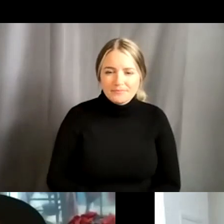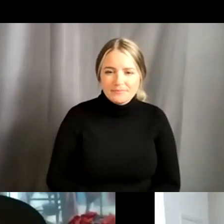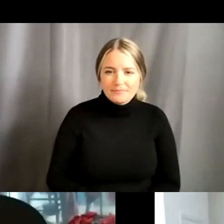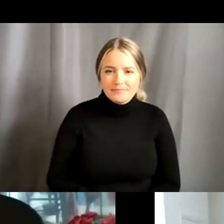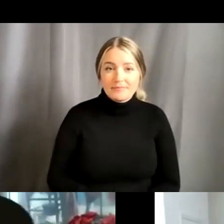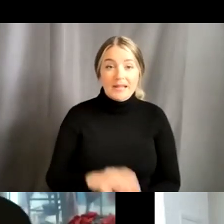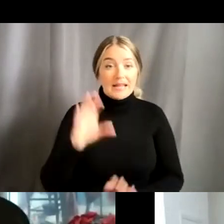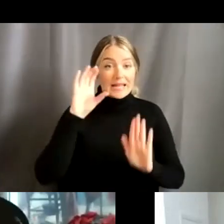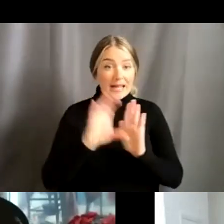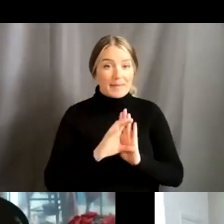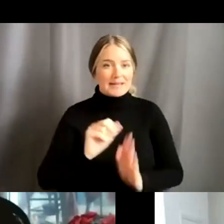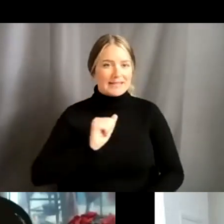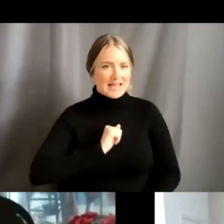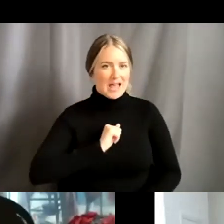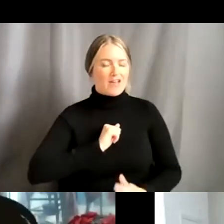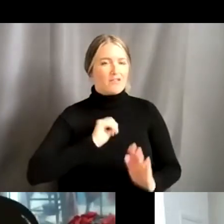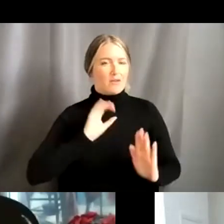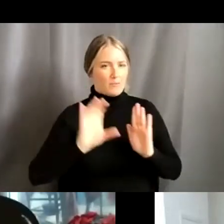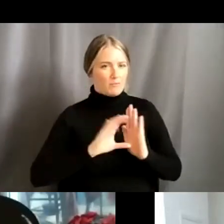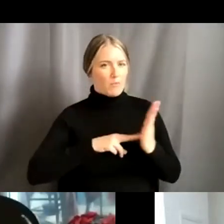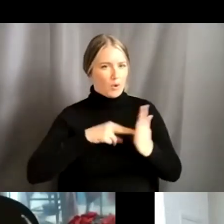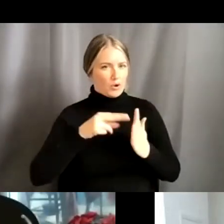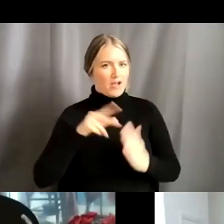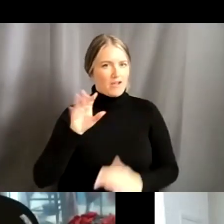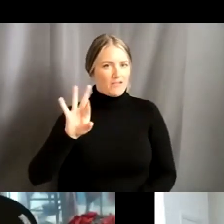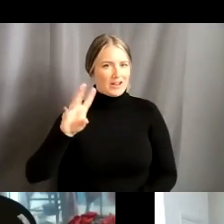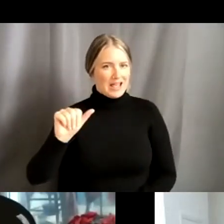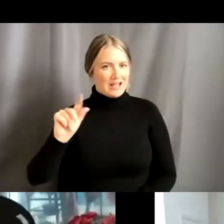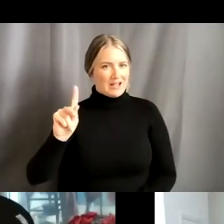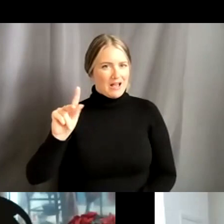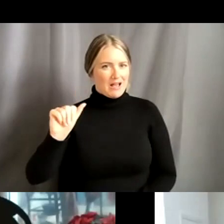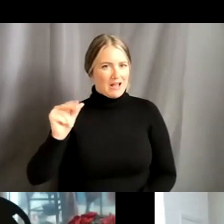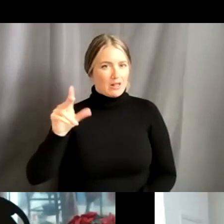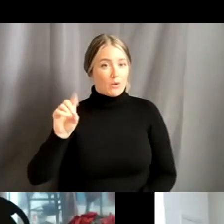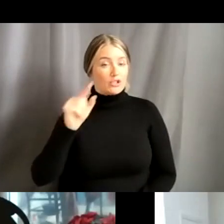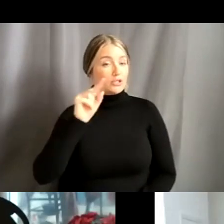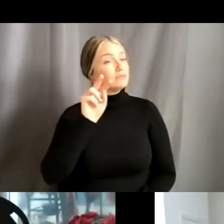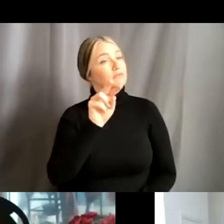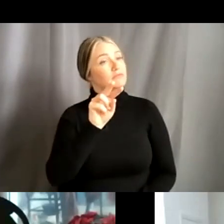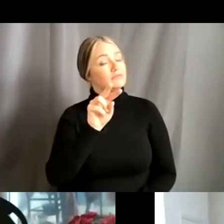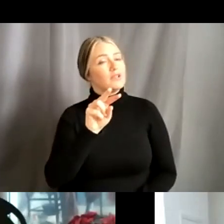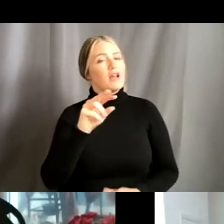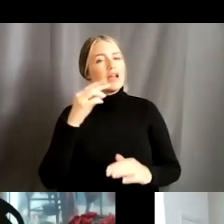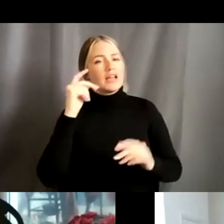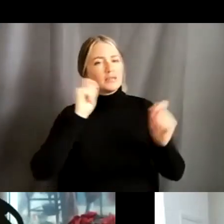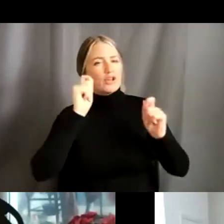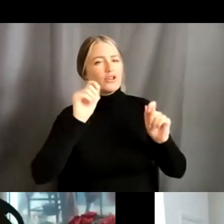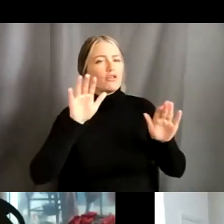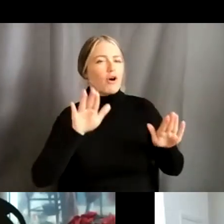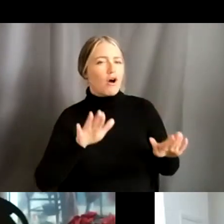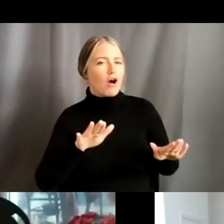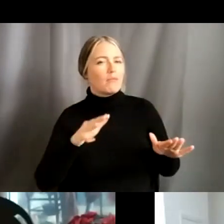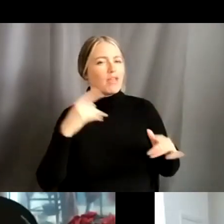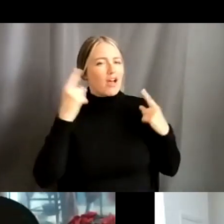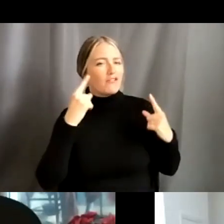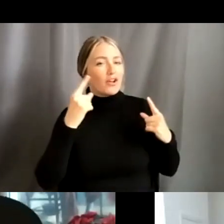The image is of a self-portrait of Frida Kahlo. She is looking directly out at the painting with an expression that is calm and thoughtful. Her dark hair is braided and